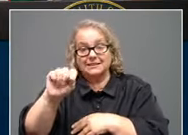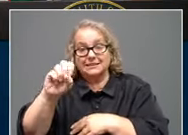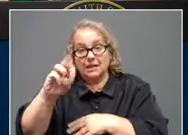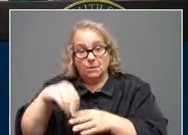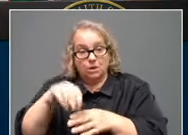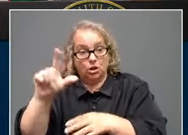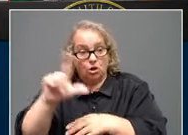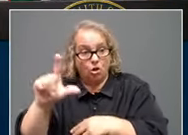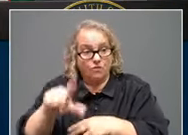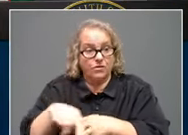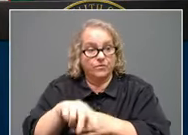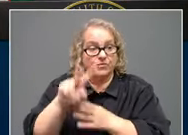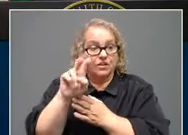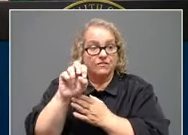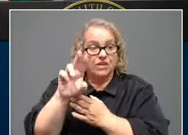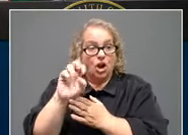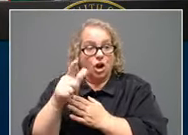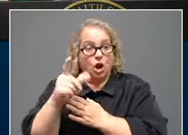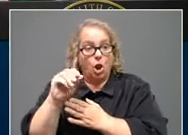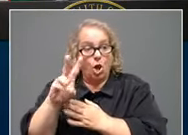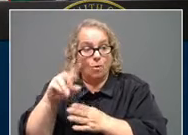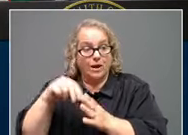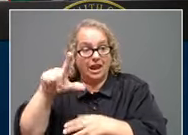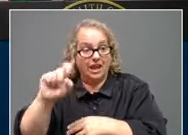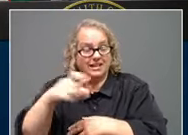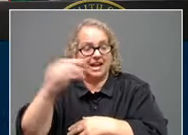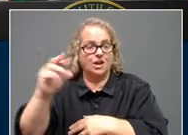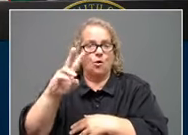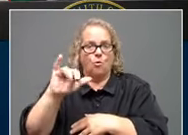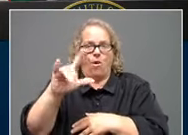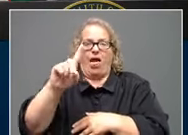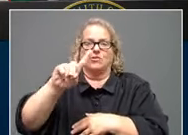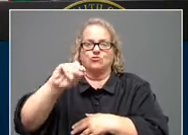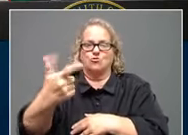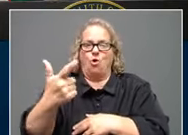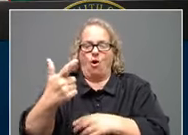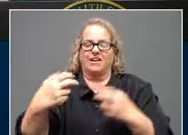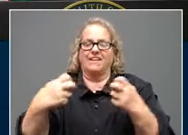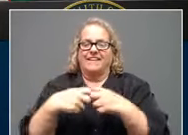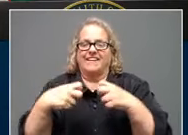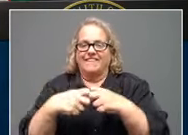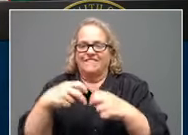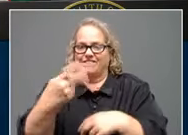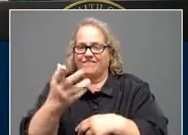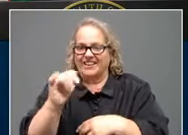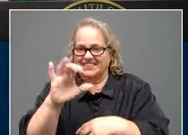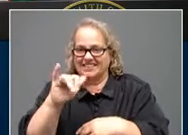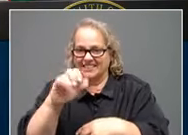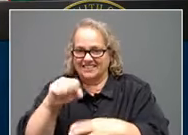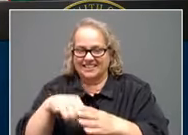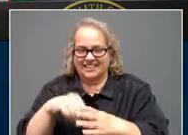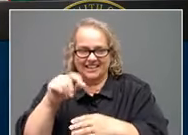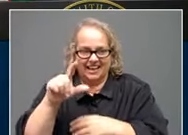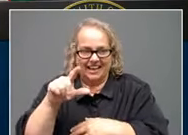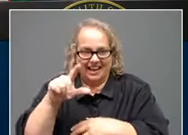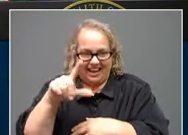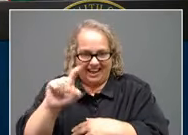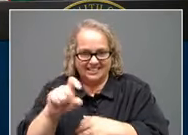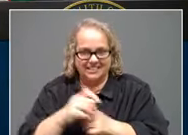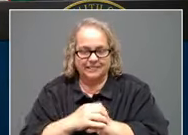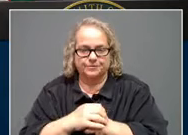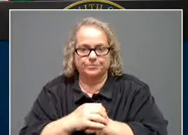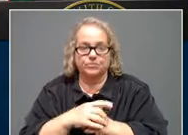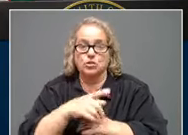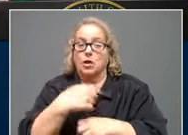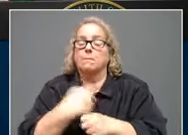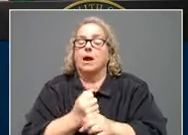in Lexington, and Wild Dog Physics in Lexington. So these Kentucky-based companies, they're making amazing advancements